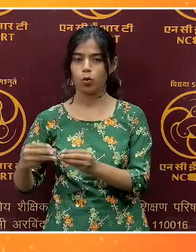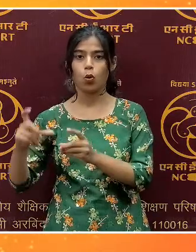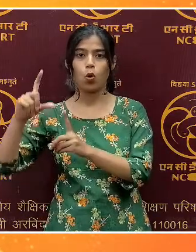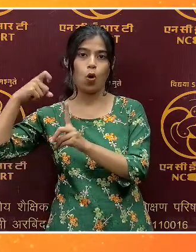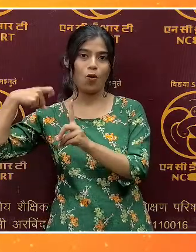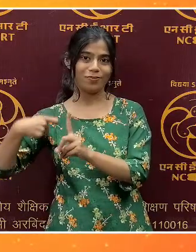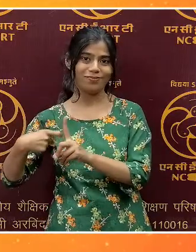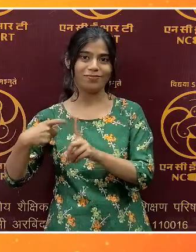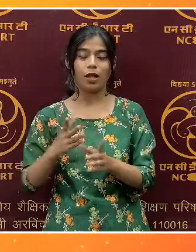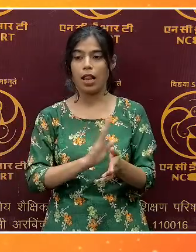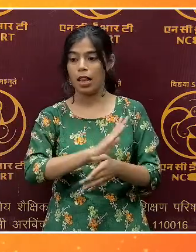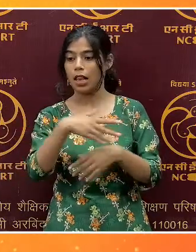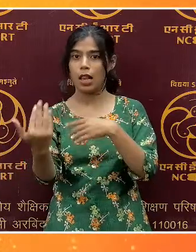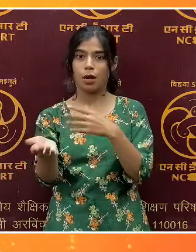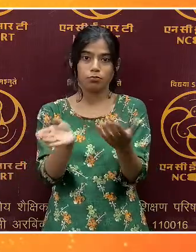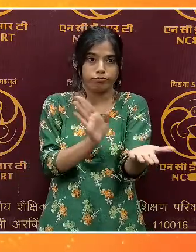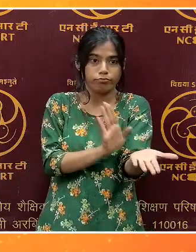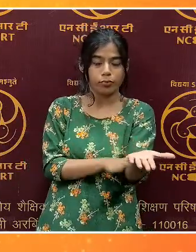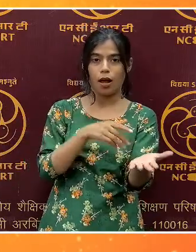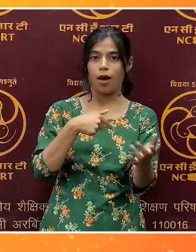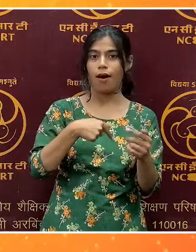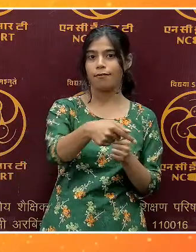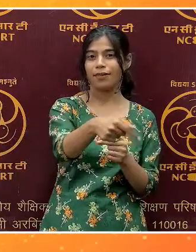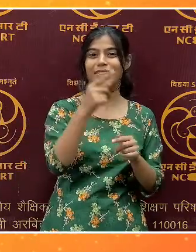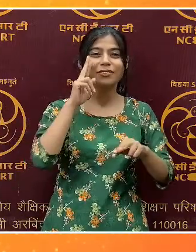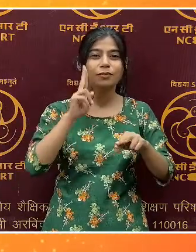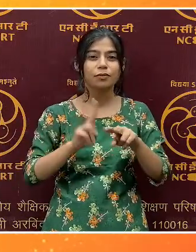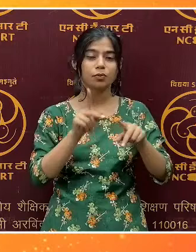left. Right. You can see in this diagram,